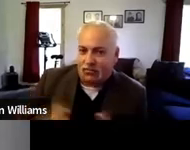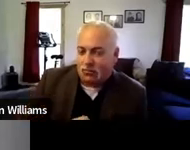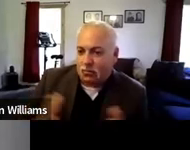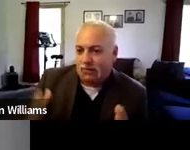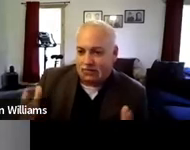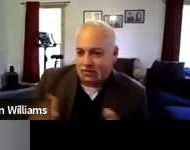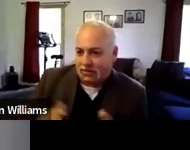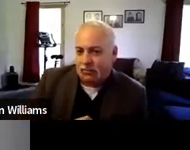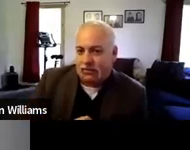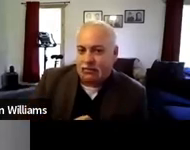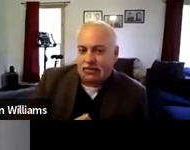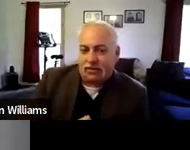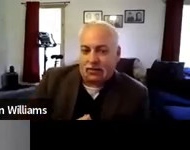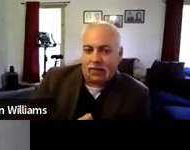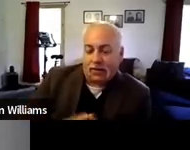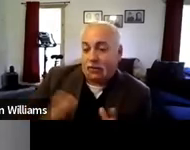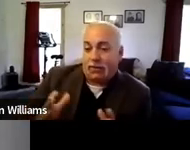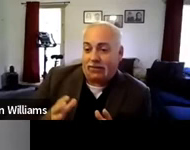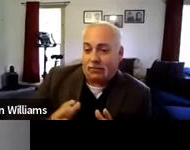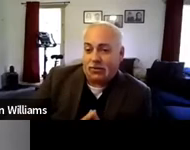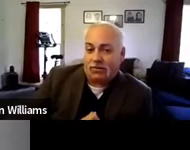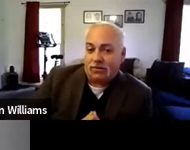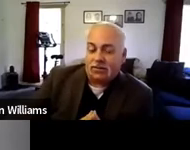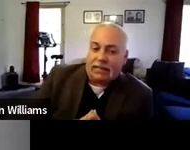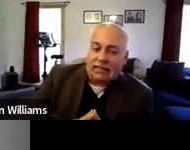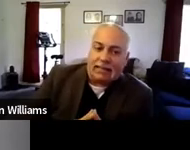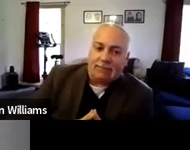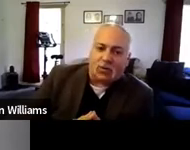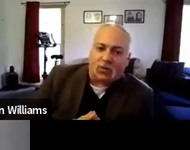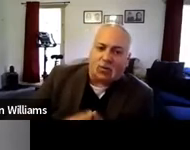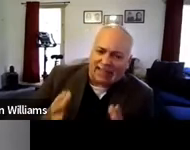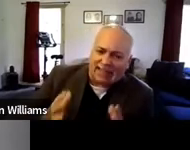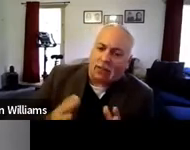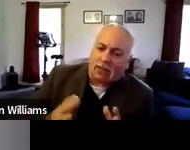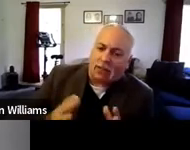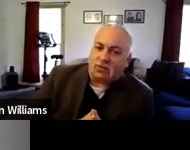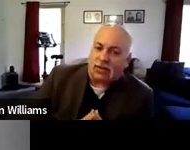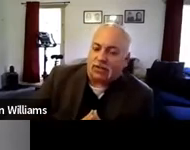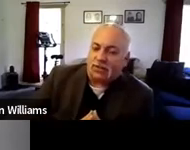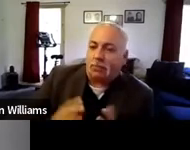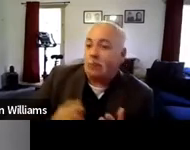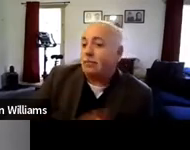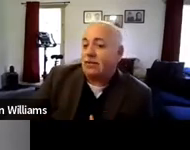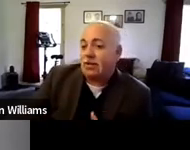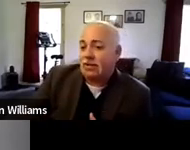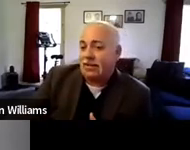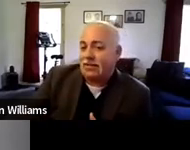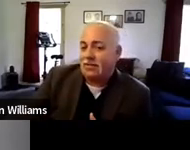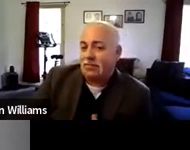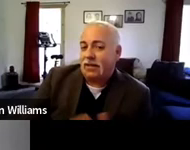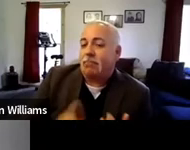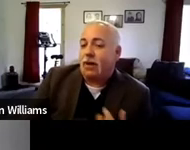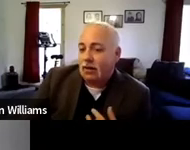then one of us is going to be really messed up, or maybe even both of us. So what is public administration? So public administration